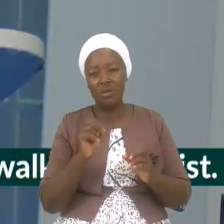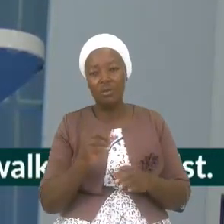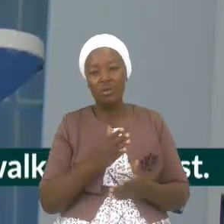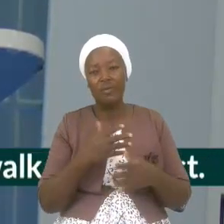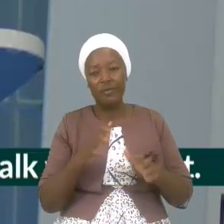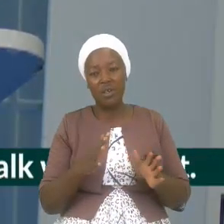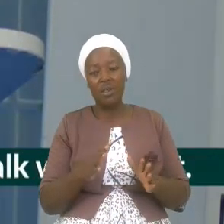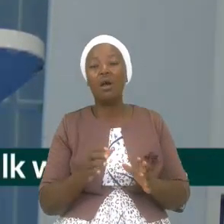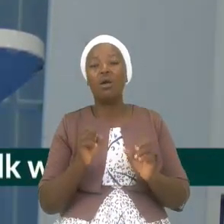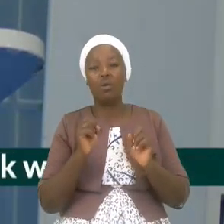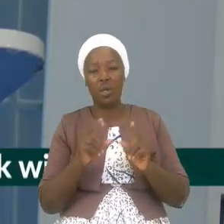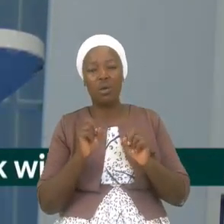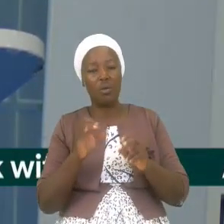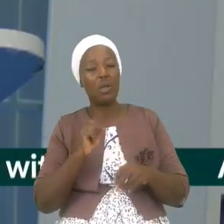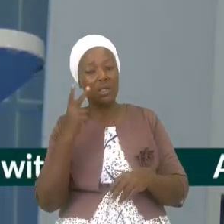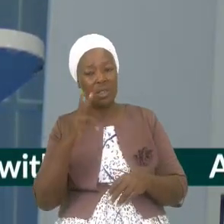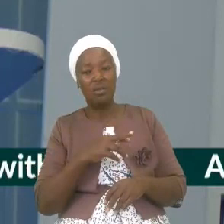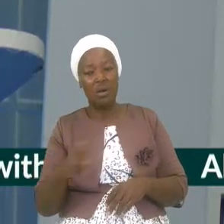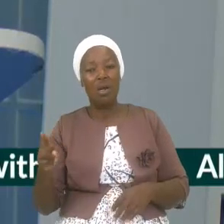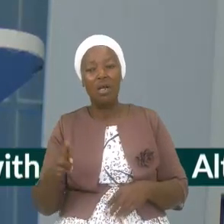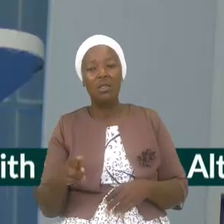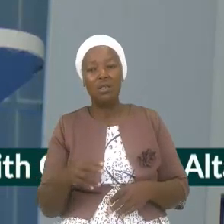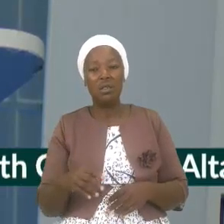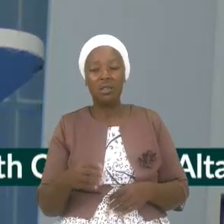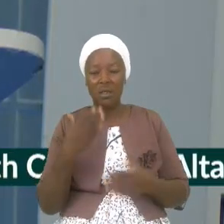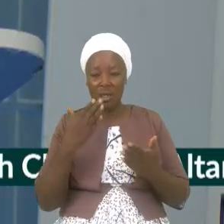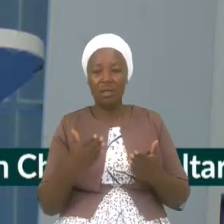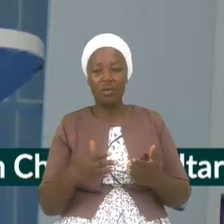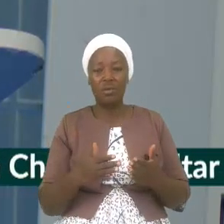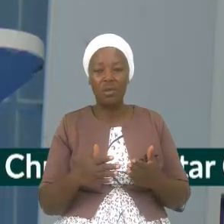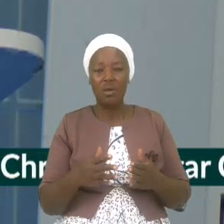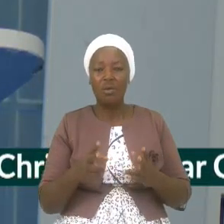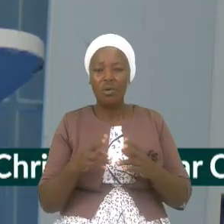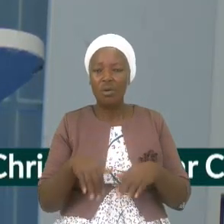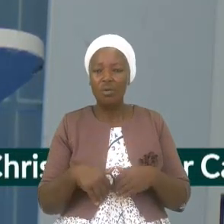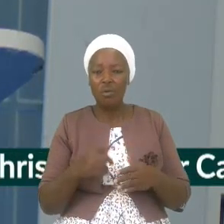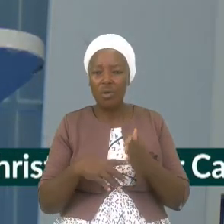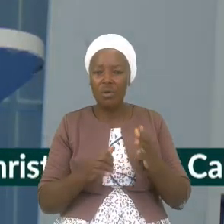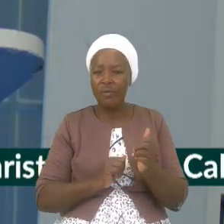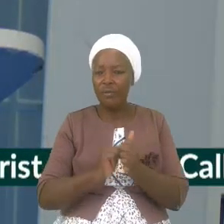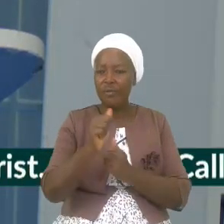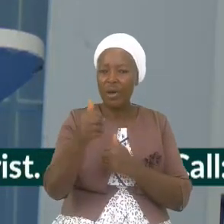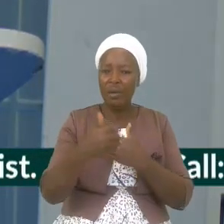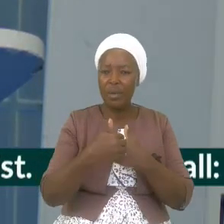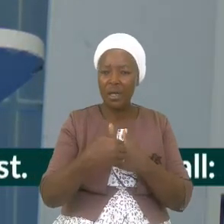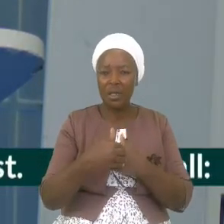to the campus hall? Can we see your flag, if there is anyone?